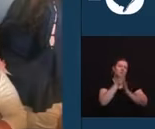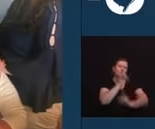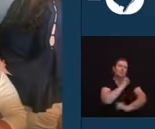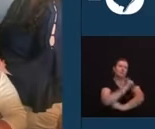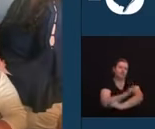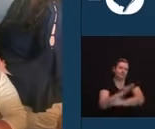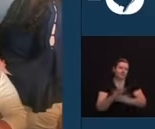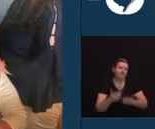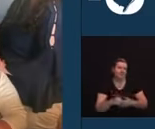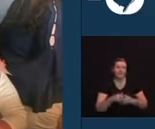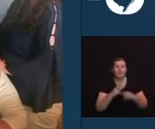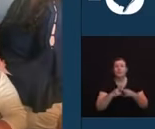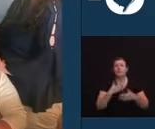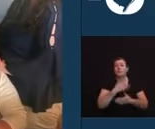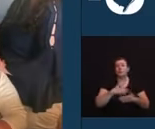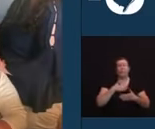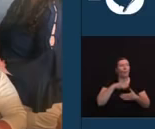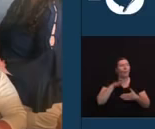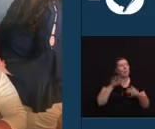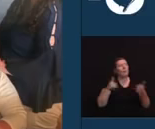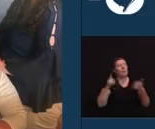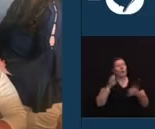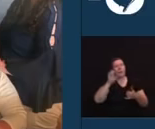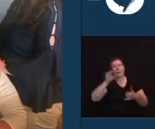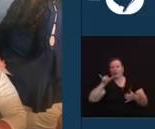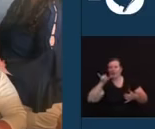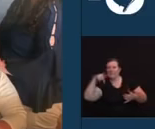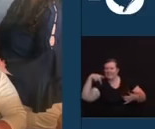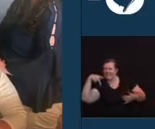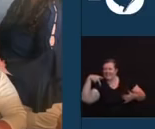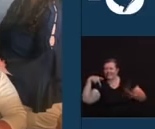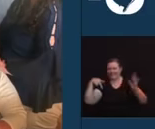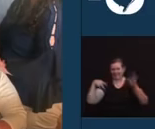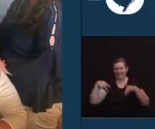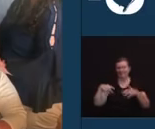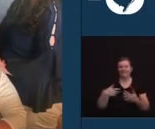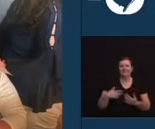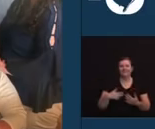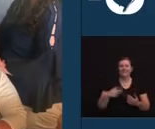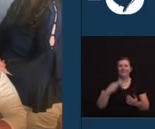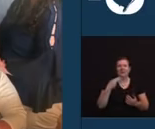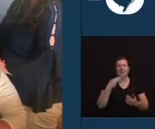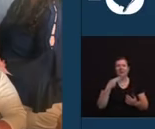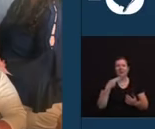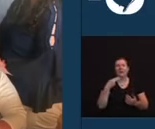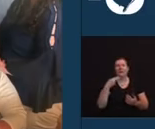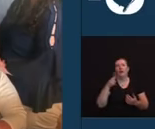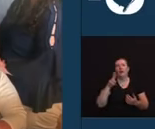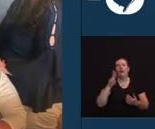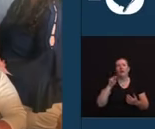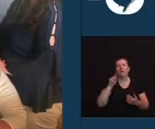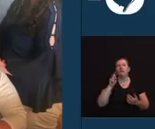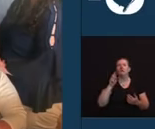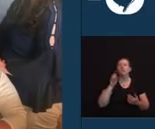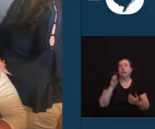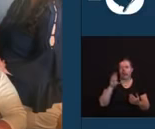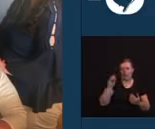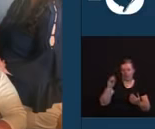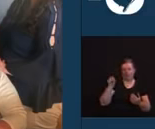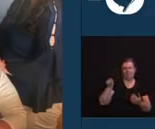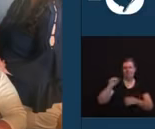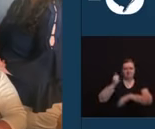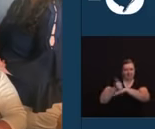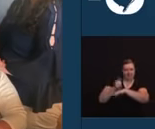is a Hunterdon County-based company that provides professionally trained waitstaff and servers, bartenders, chefs, and